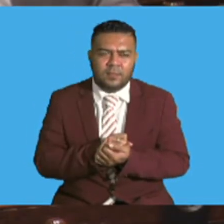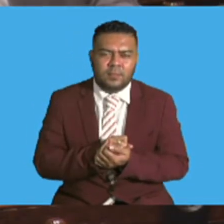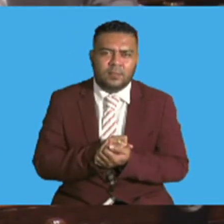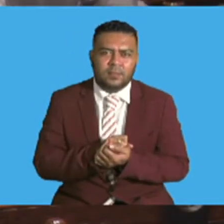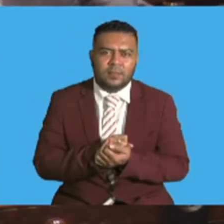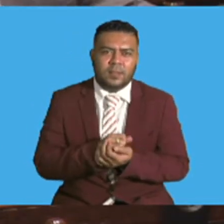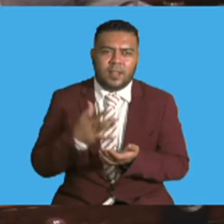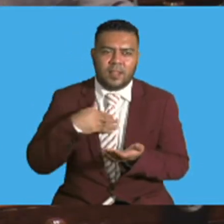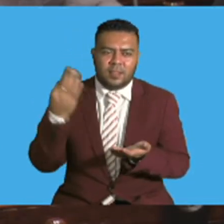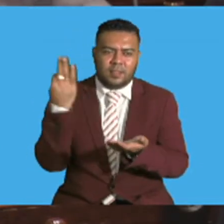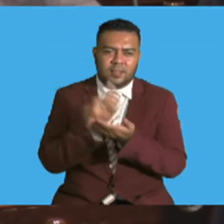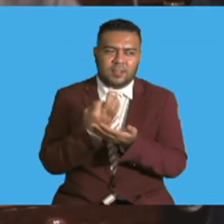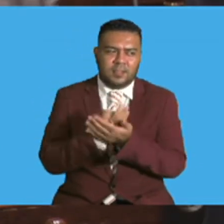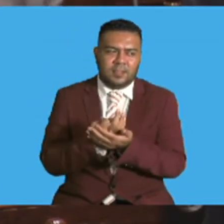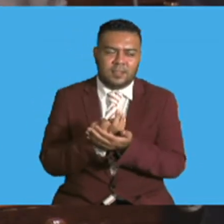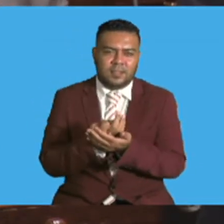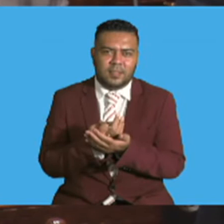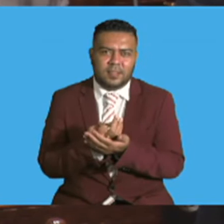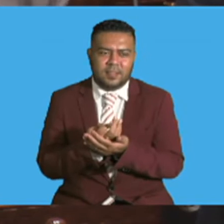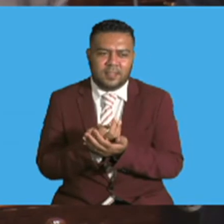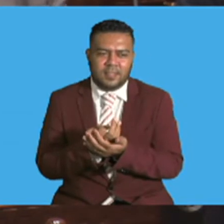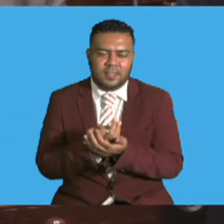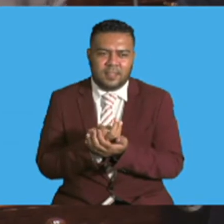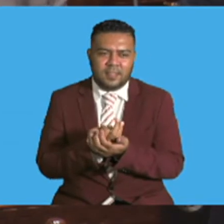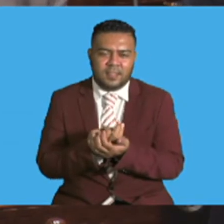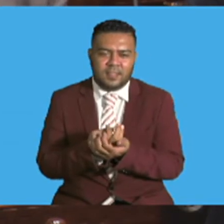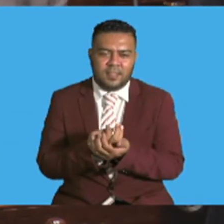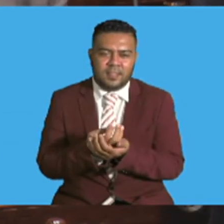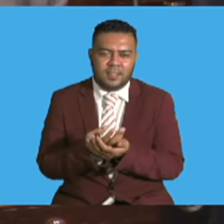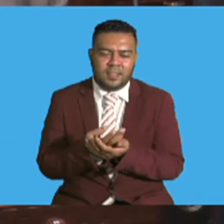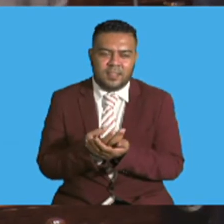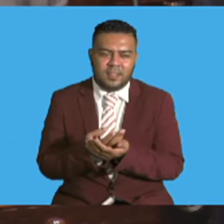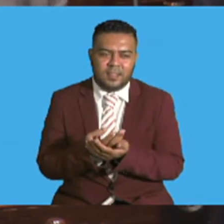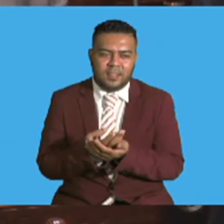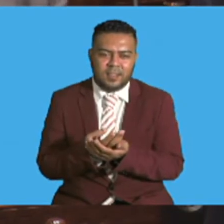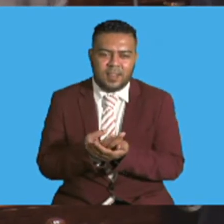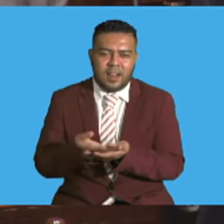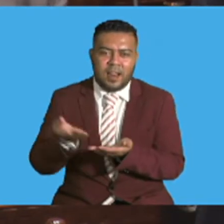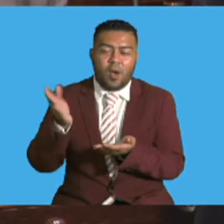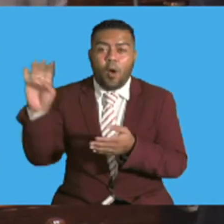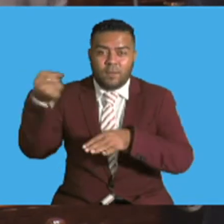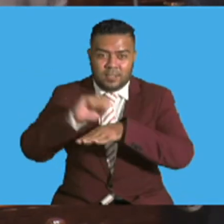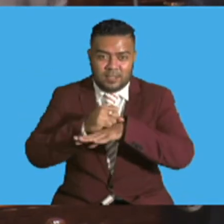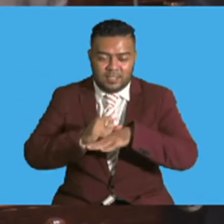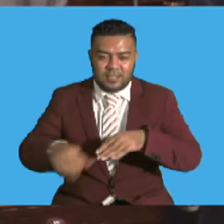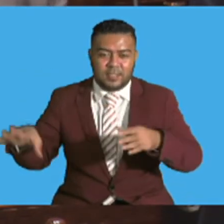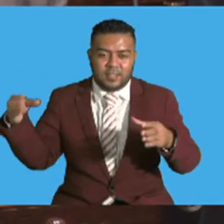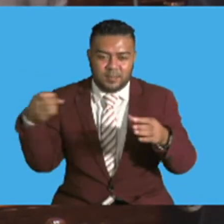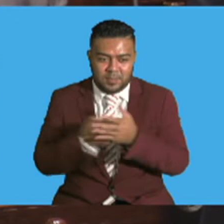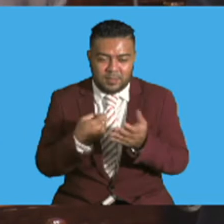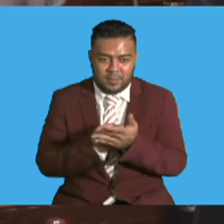the foreign reserves, Mr. Speaker, sir, the foreign reserves, Mr. Speaker, sir, as of last week, Friday, stands at $2.1